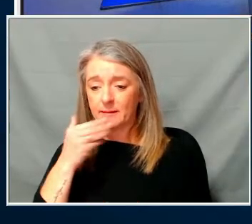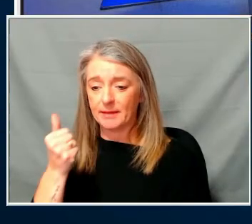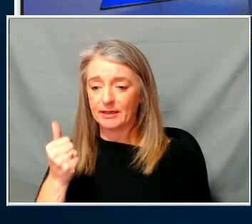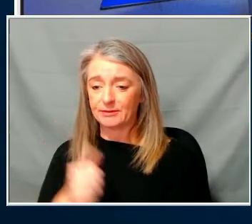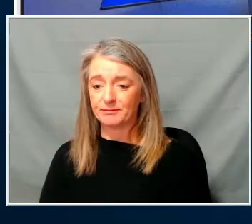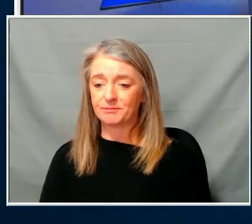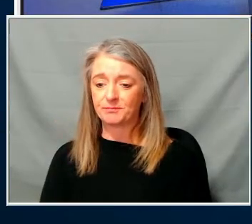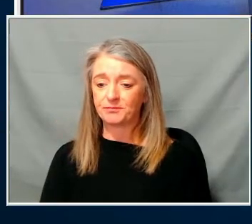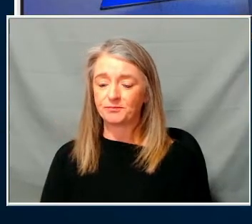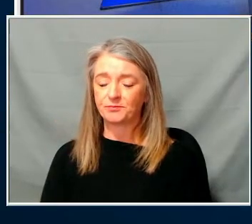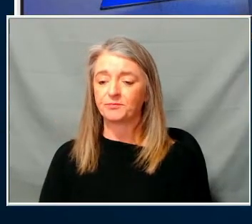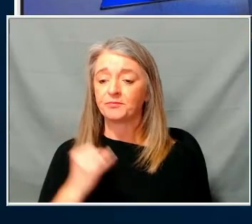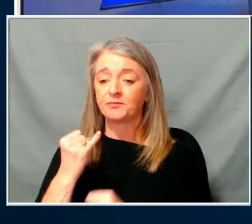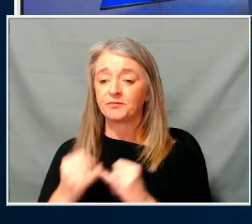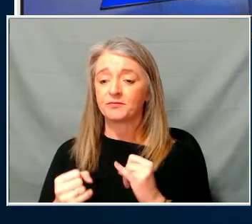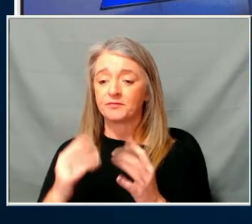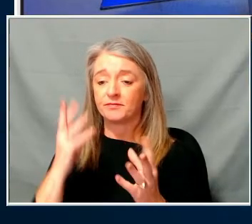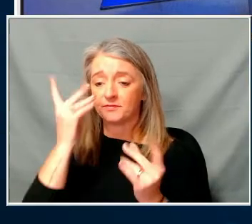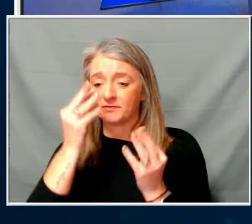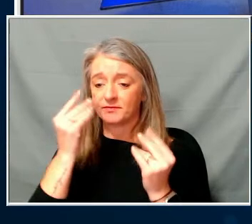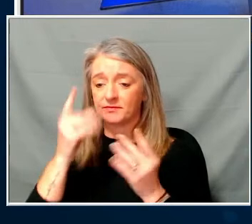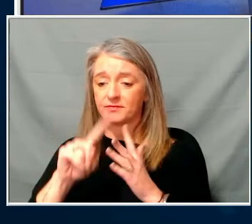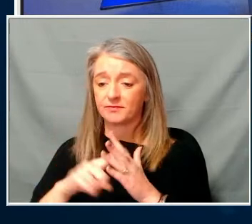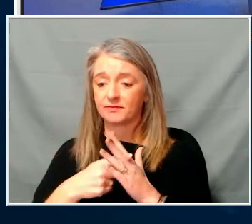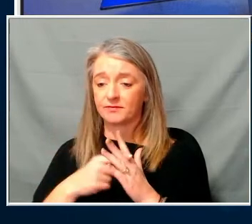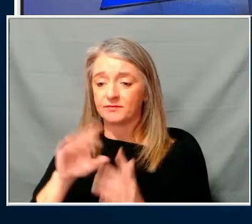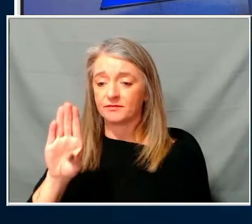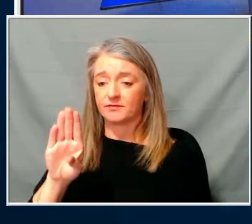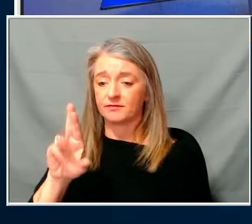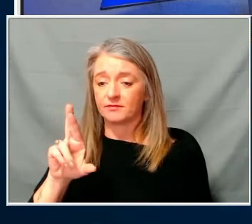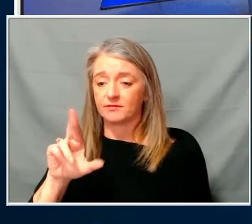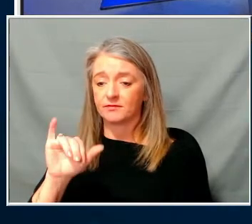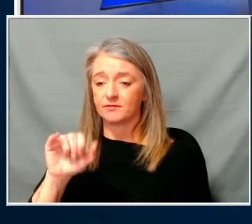let's get to some final thoughts. Brian, I'll start with you. What are your final thoughts?